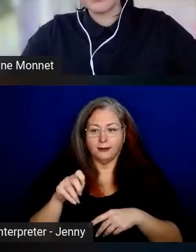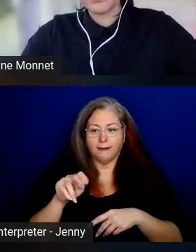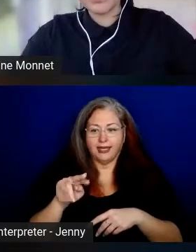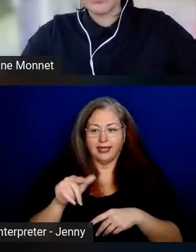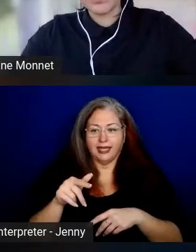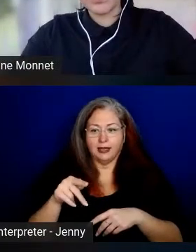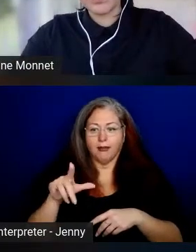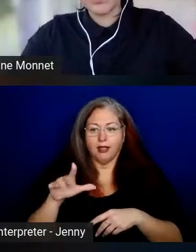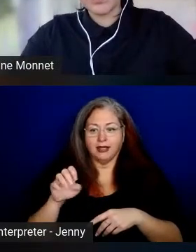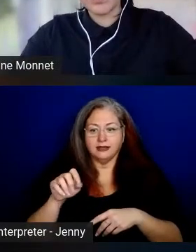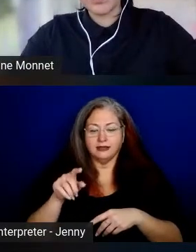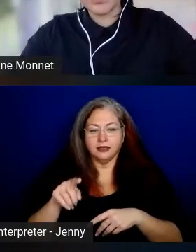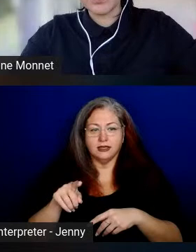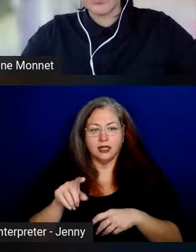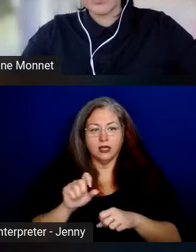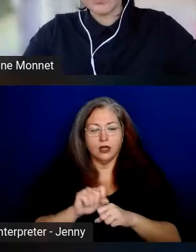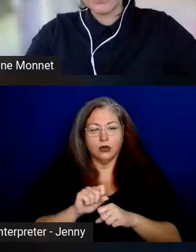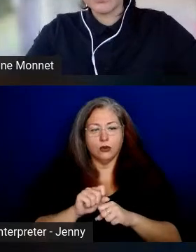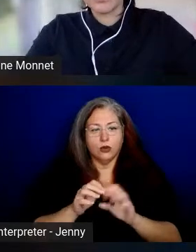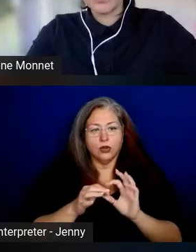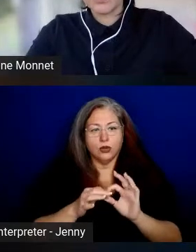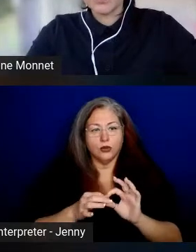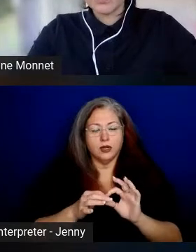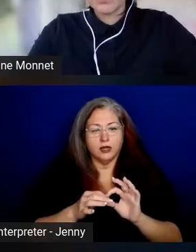they work with